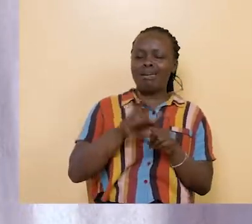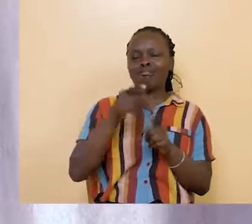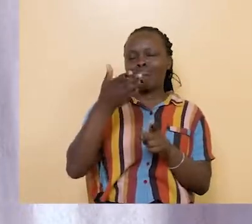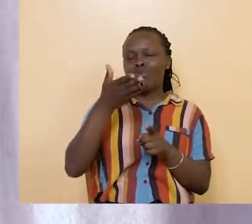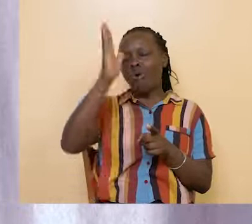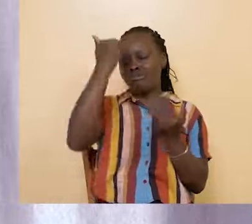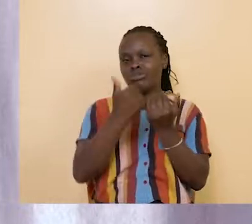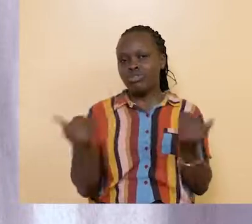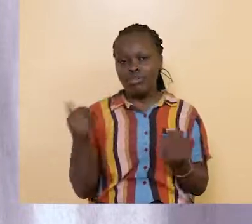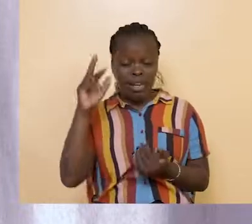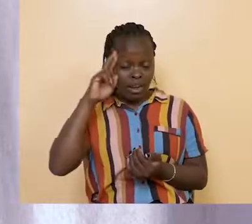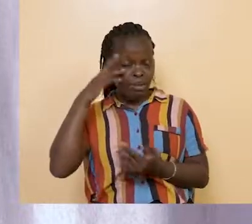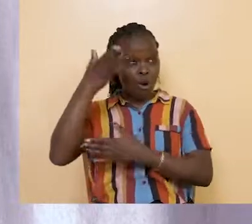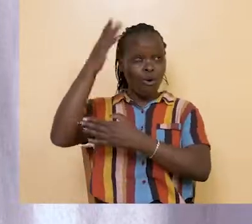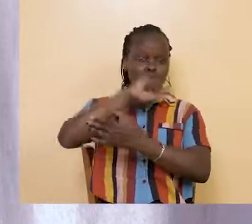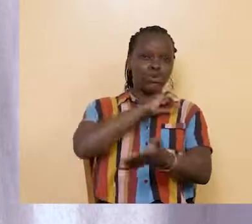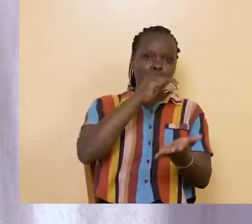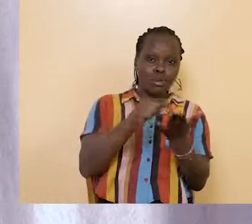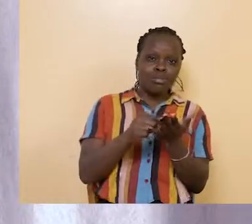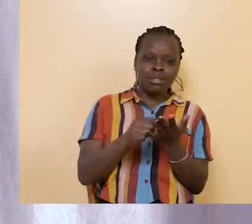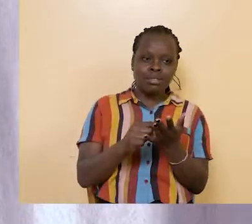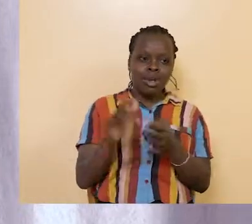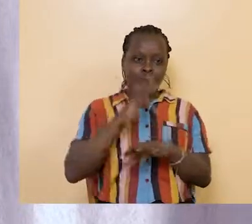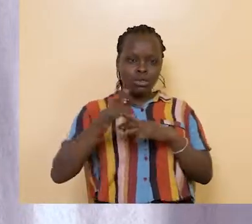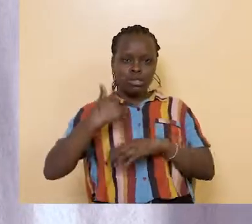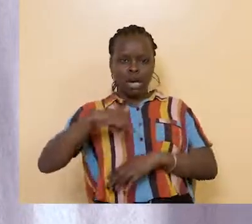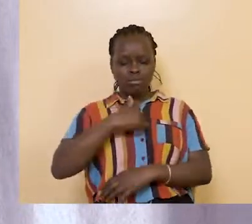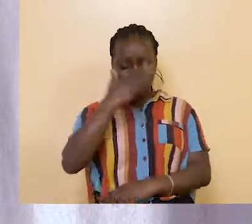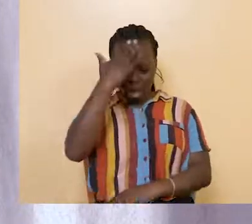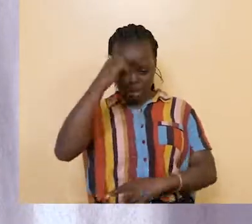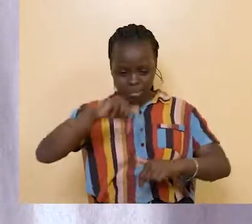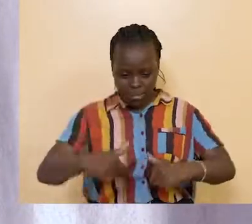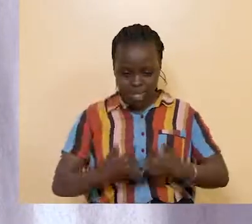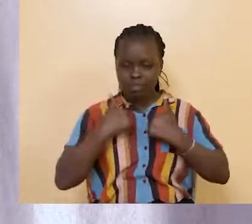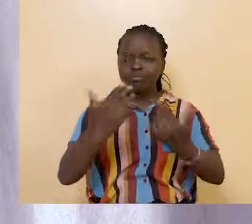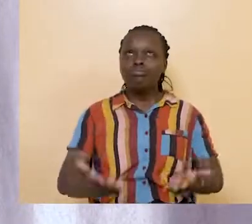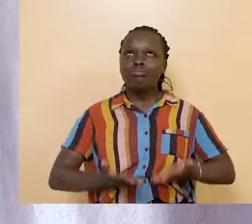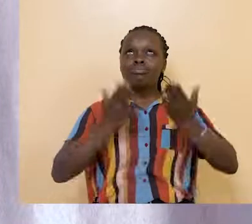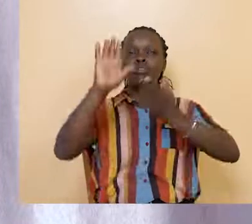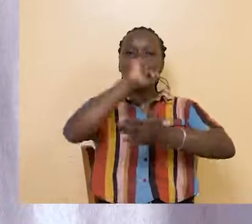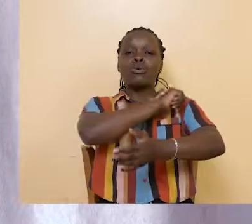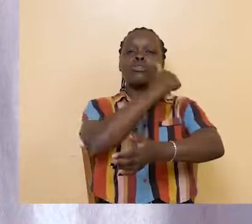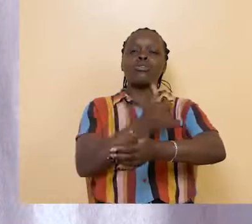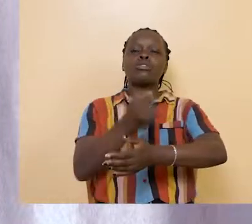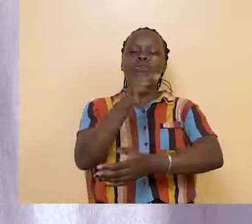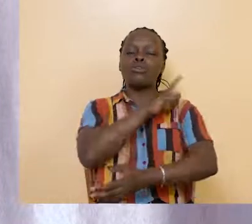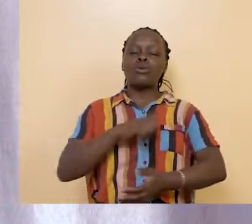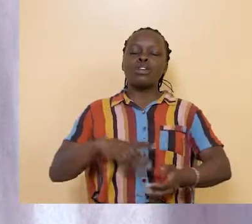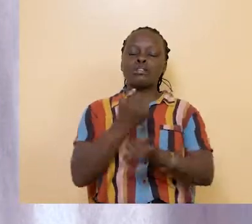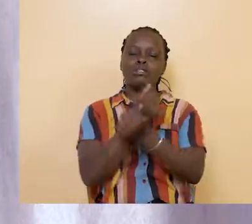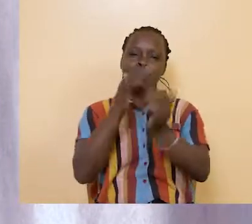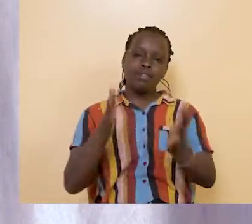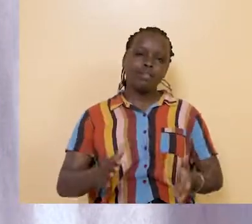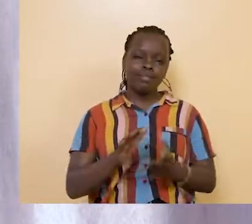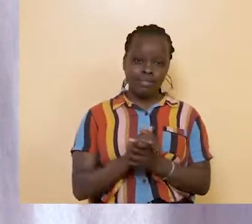And remembering God's redeeming grace causes us to humble ourselves and submit ourselves to the authority of our Lord and Savior,